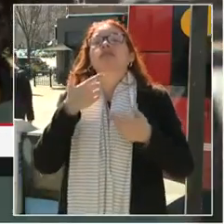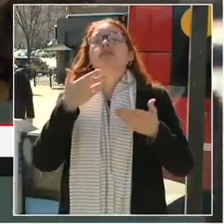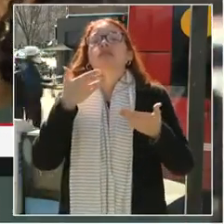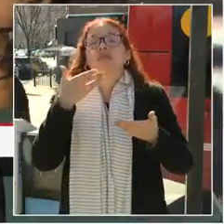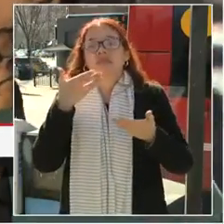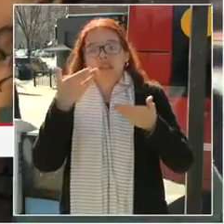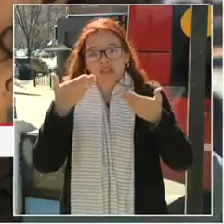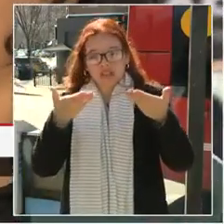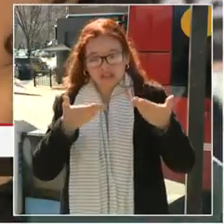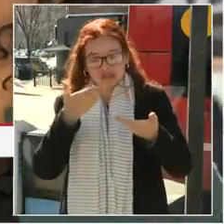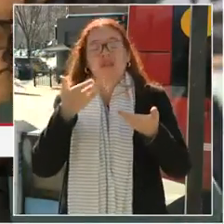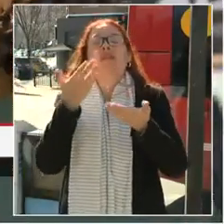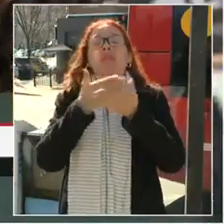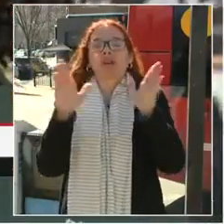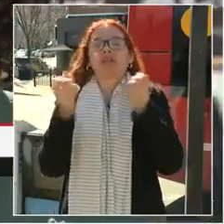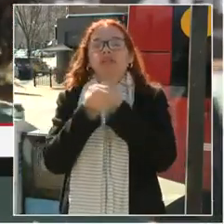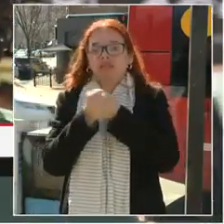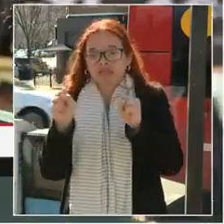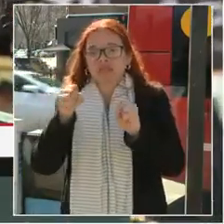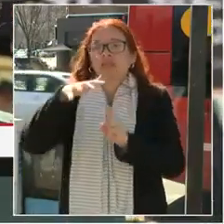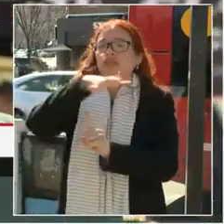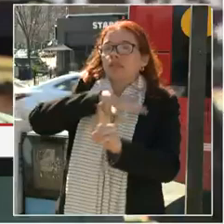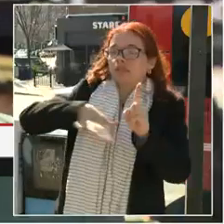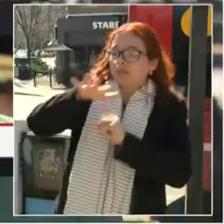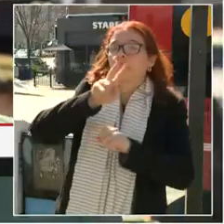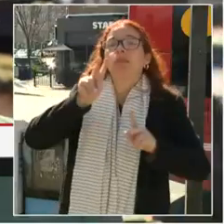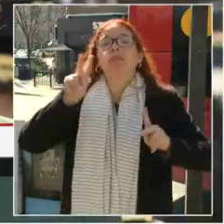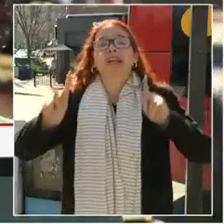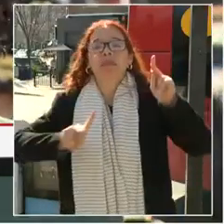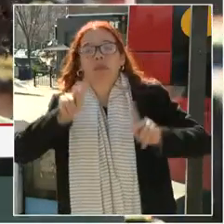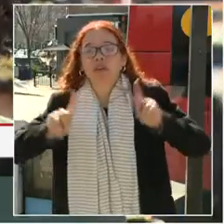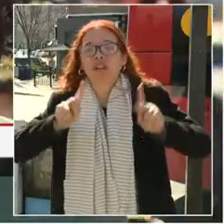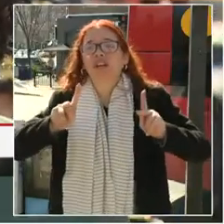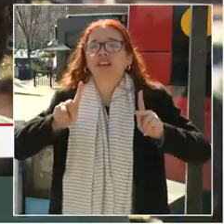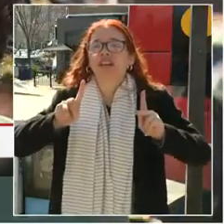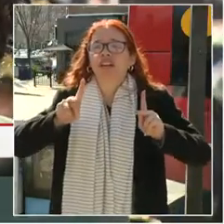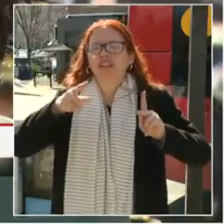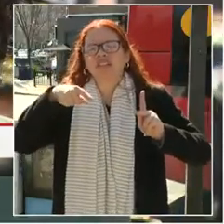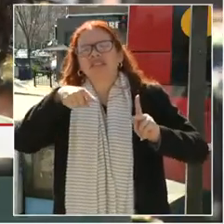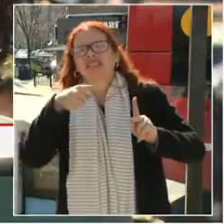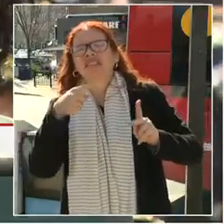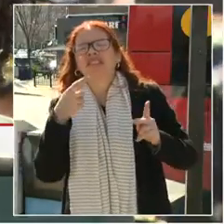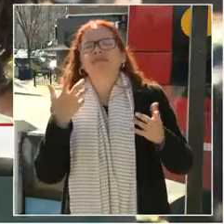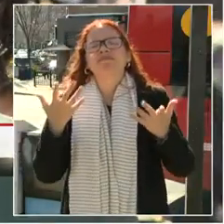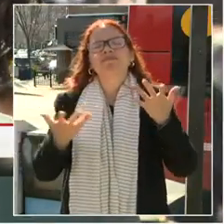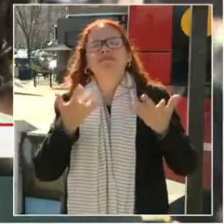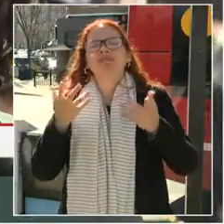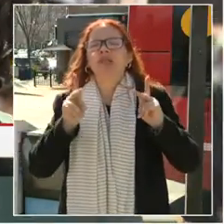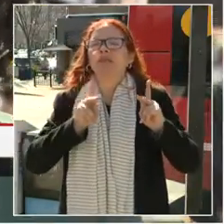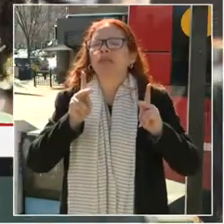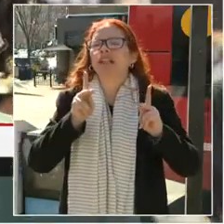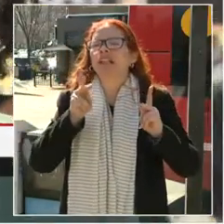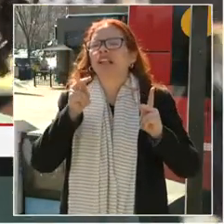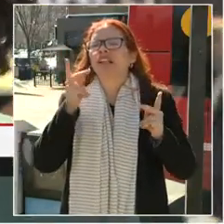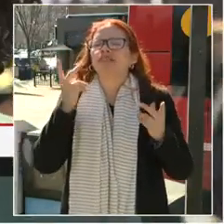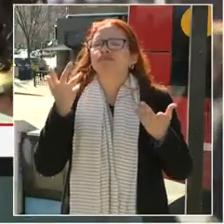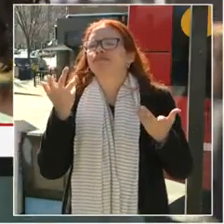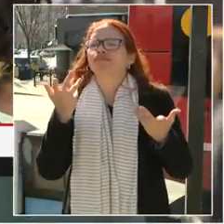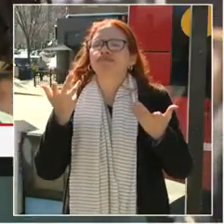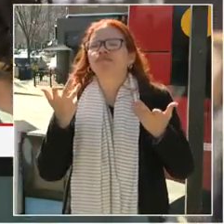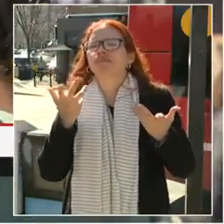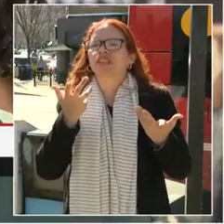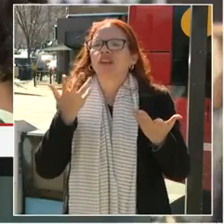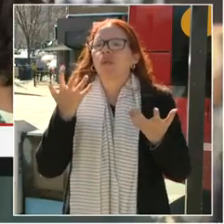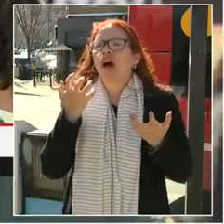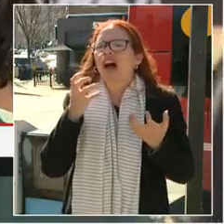safety environment where people who are considering law enforcement think that DC is a great place to work. They don't think that right